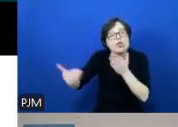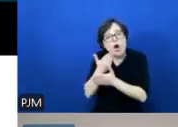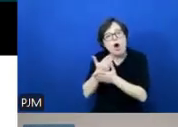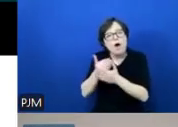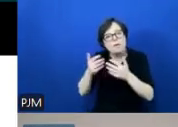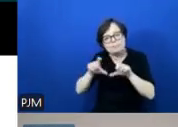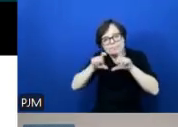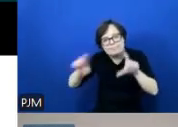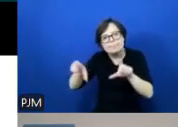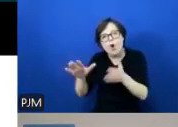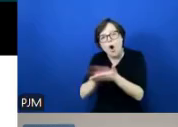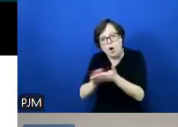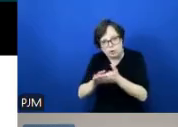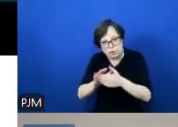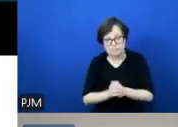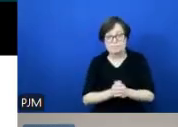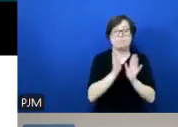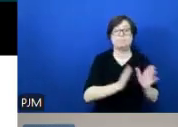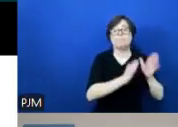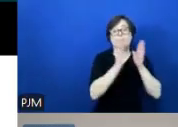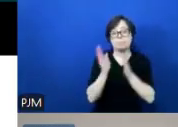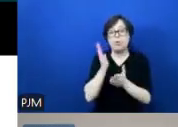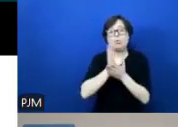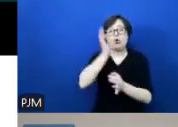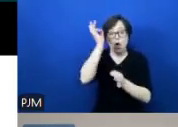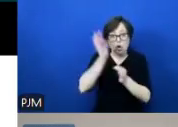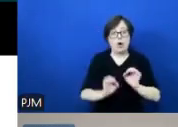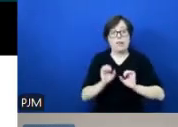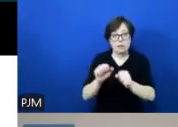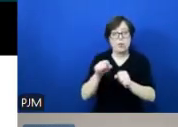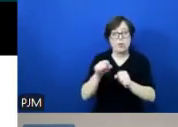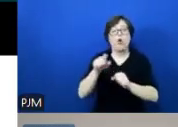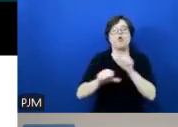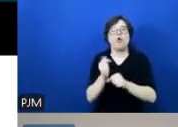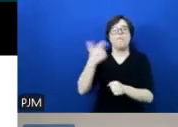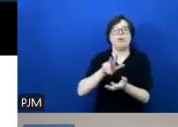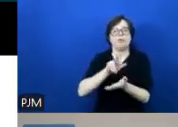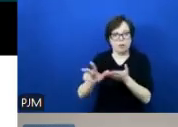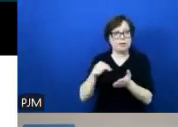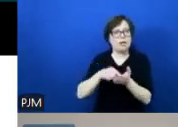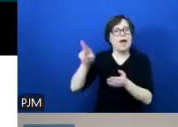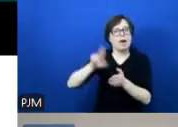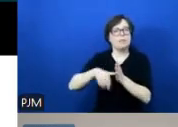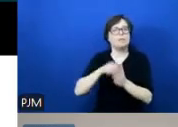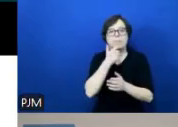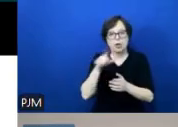system, and the most important element was 2013,